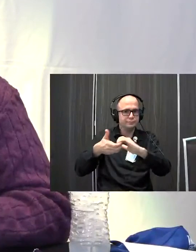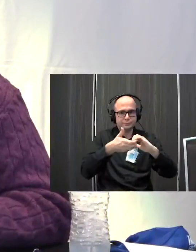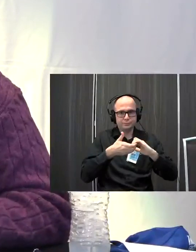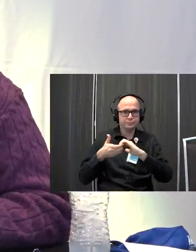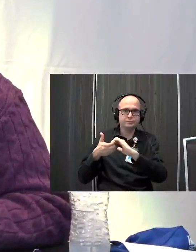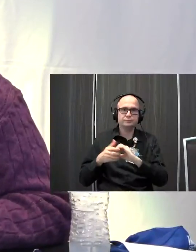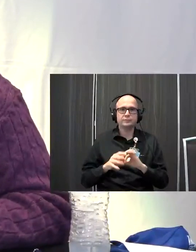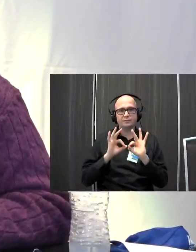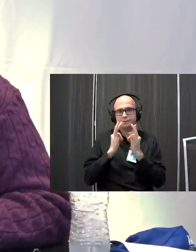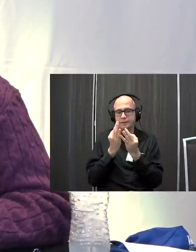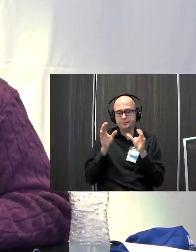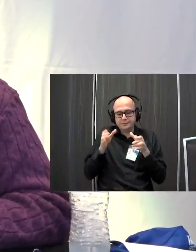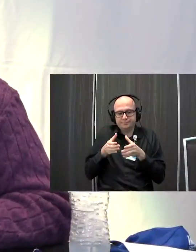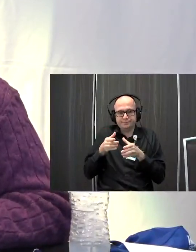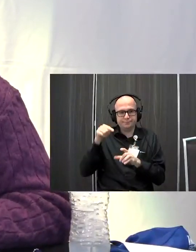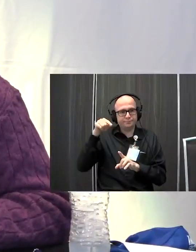hub.